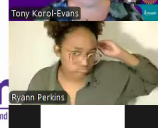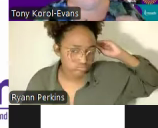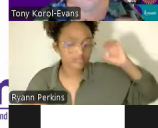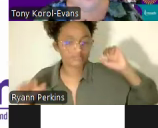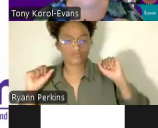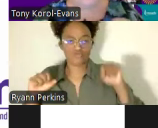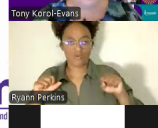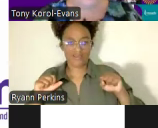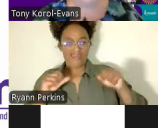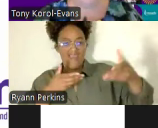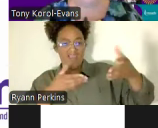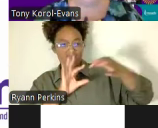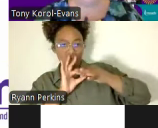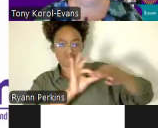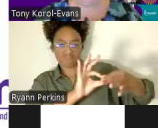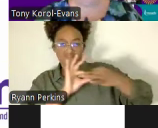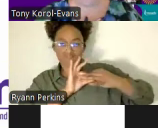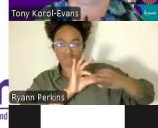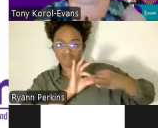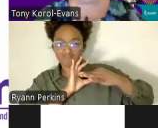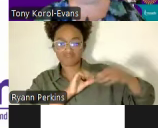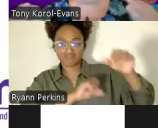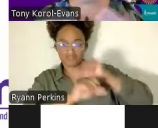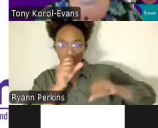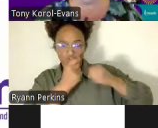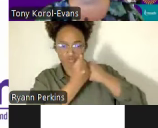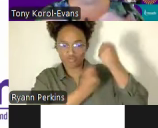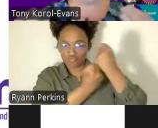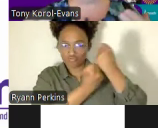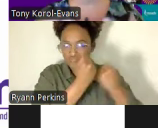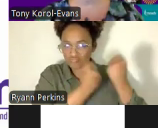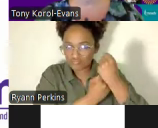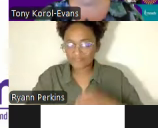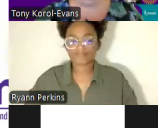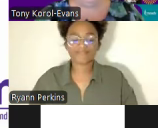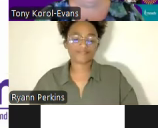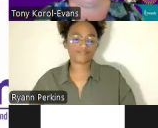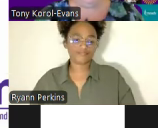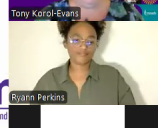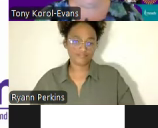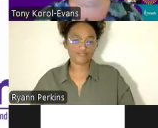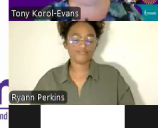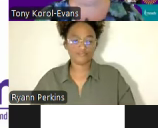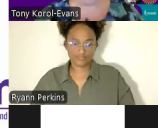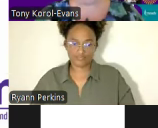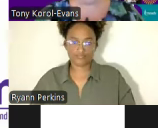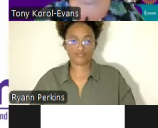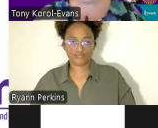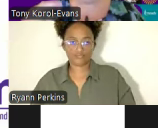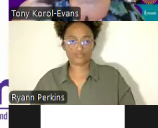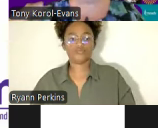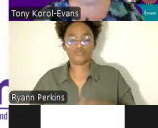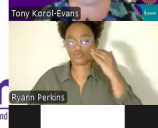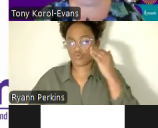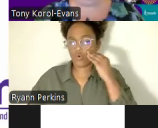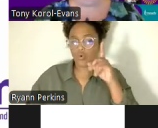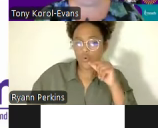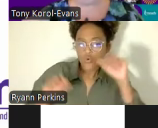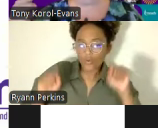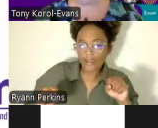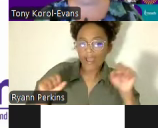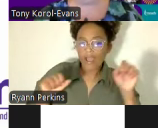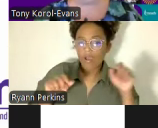a win-win situation, right? So doing cross trainings, knowing who those people are ahead of time, and then doing the